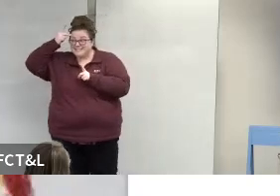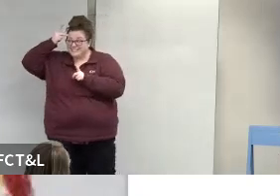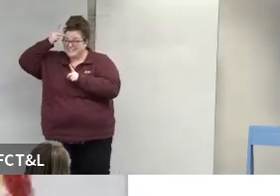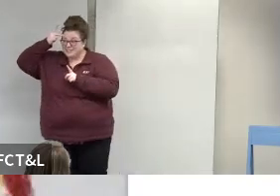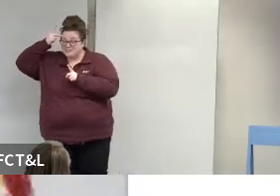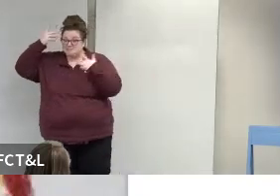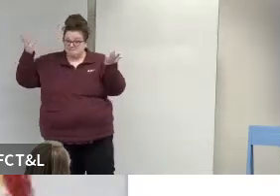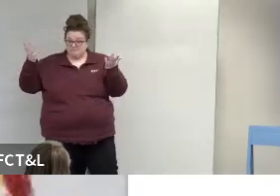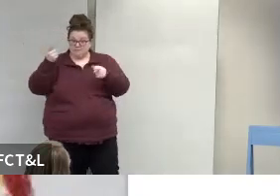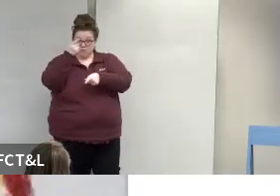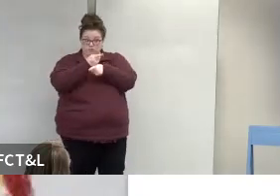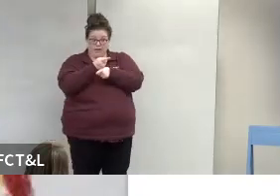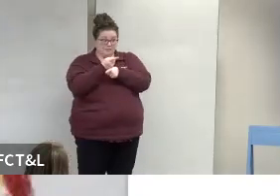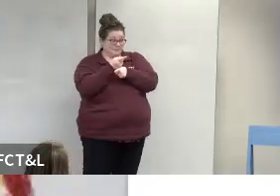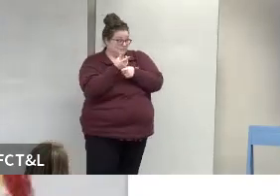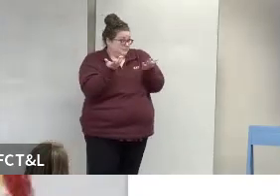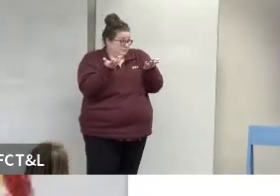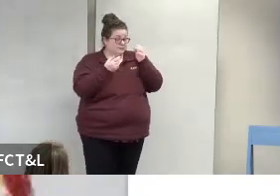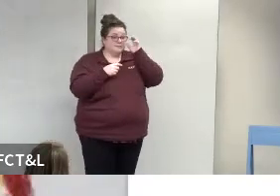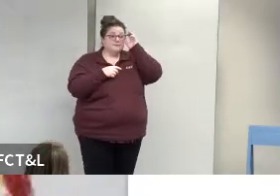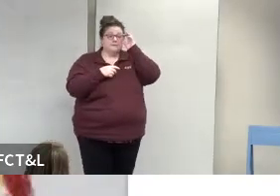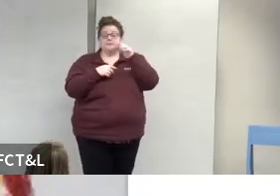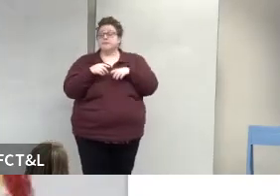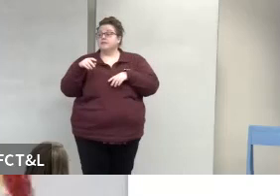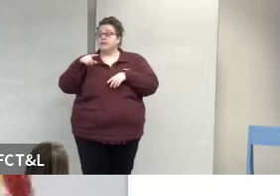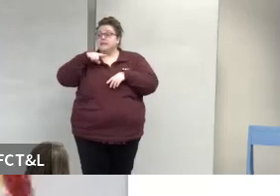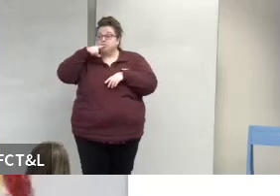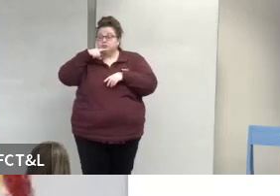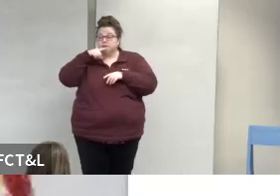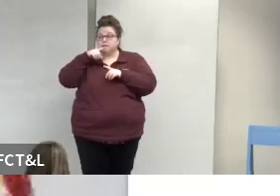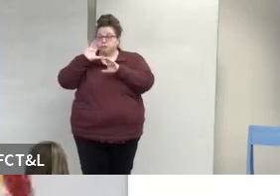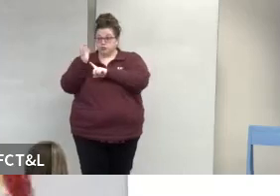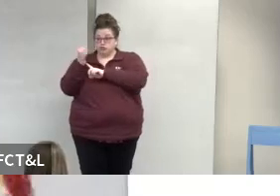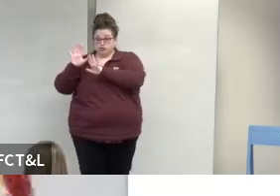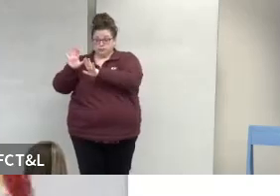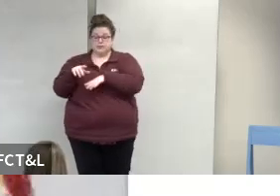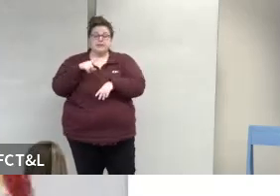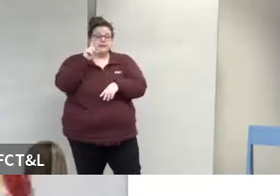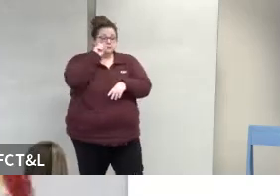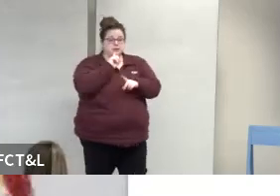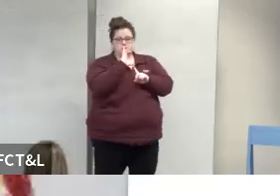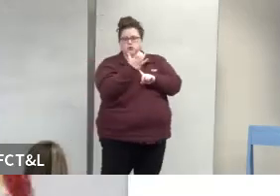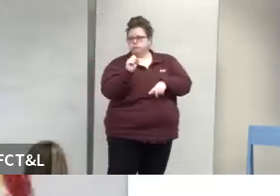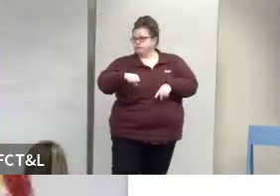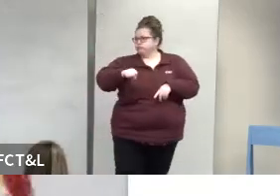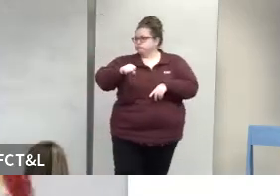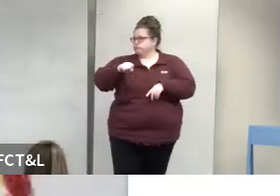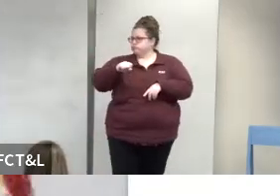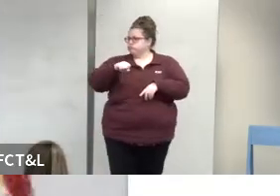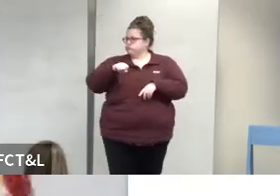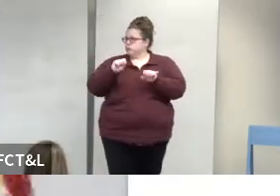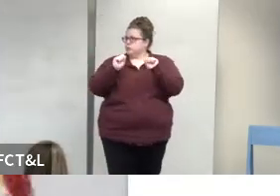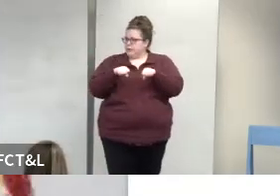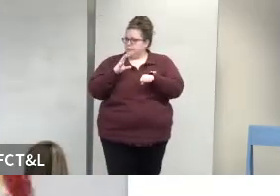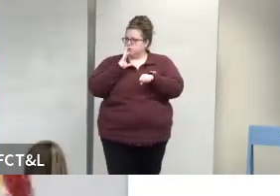appearances, politics. That's a good one, right? We all know that. So within hearing culture, those are kind